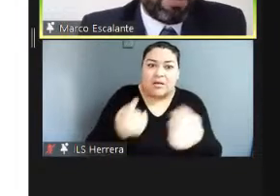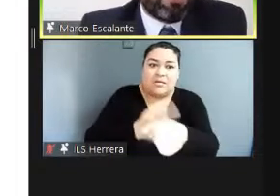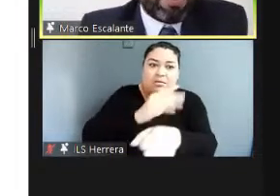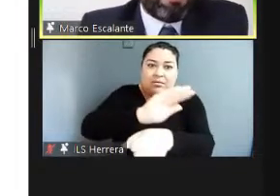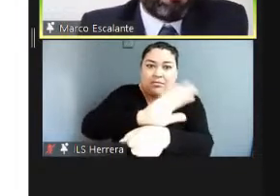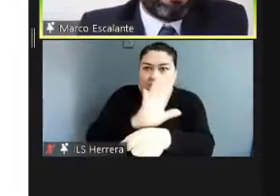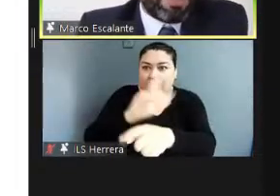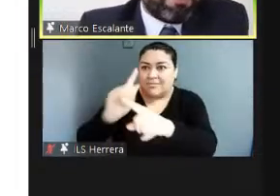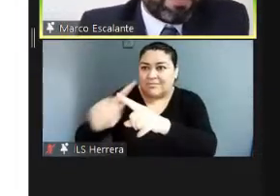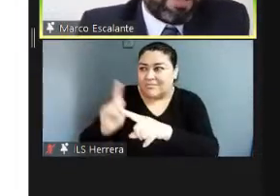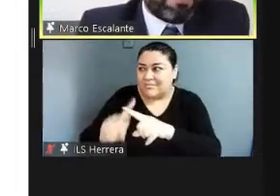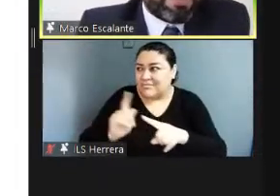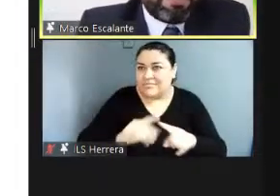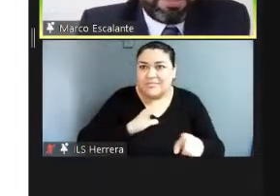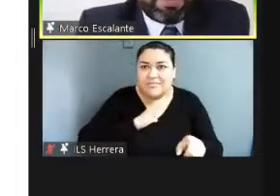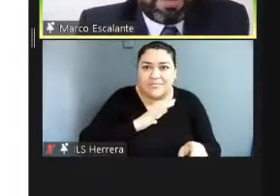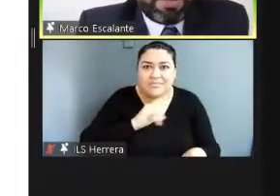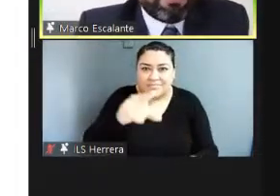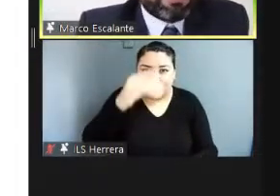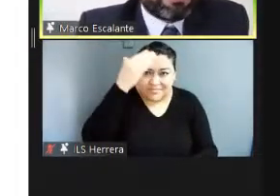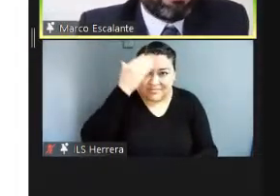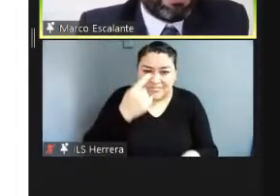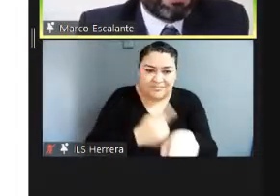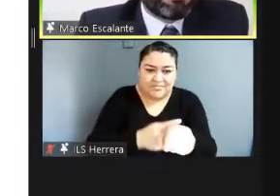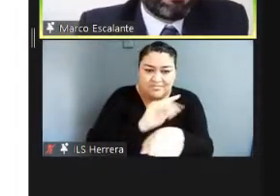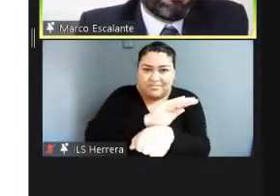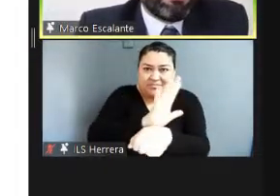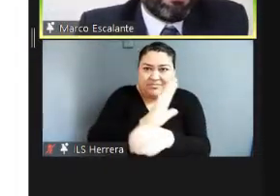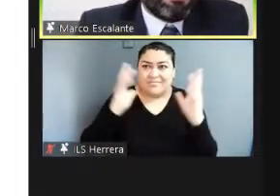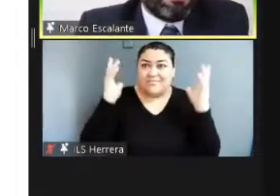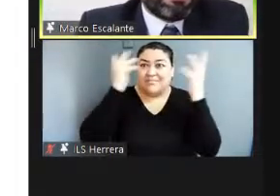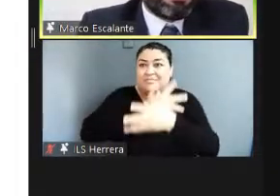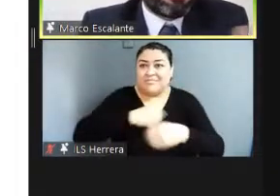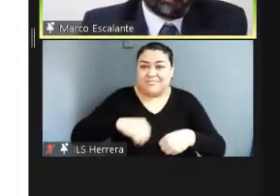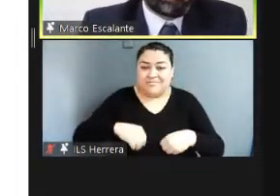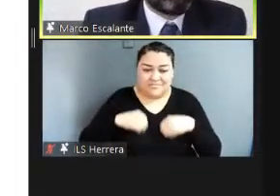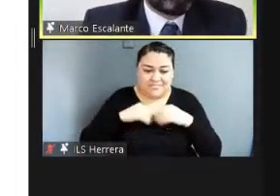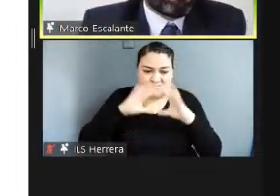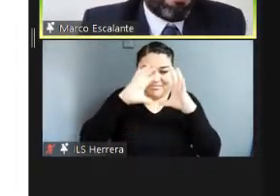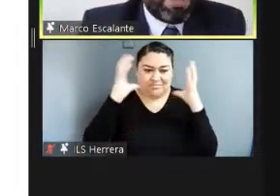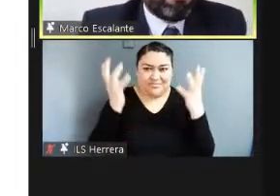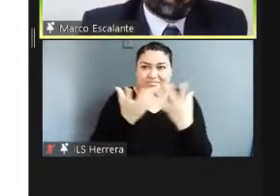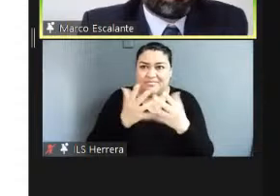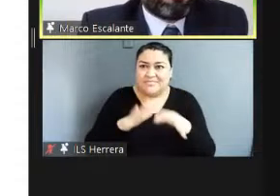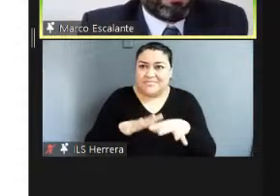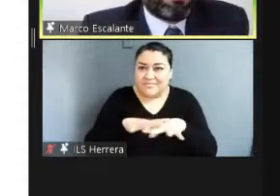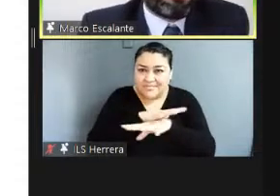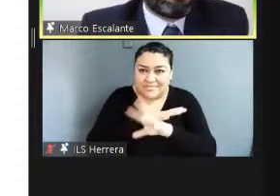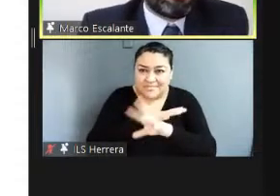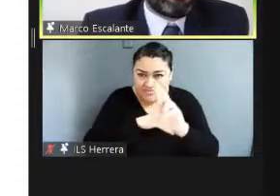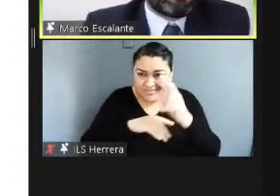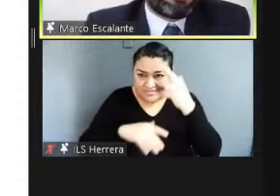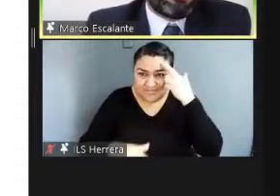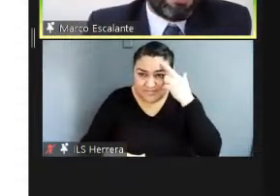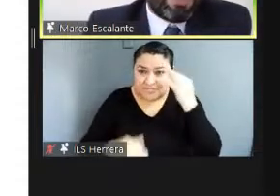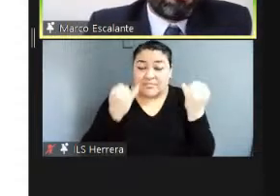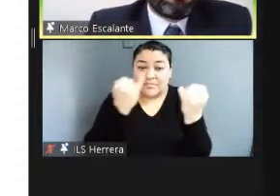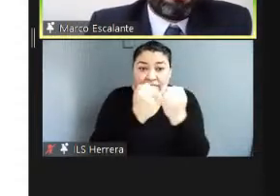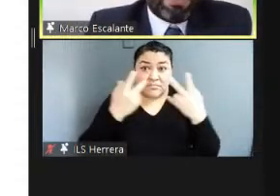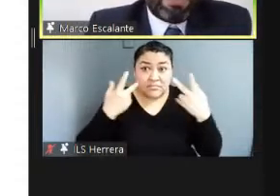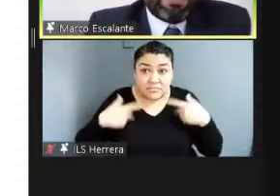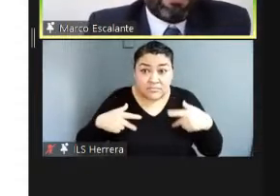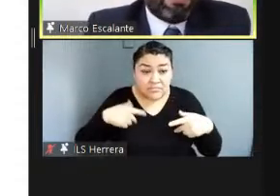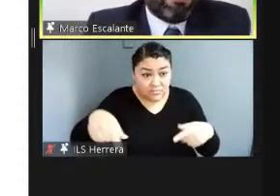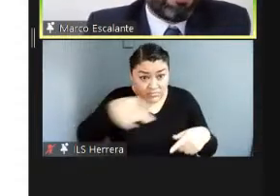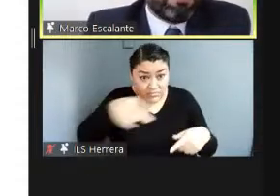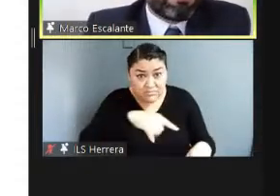for our time, because times have changed, diseases have changed. For instance, the pandemic has completely changed our lives. We need to